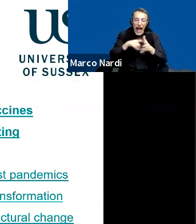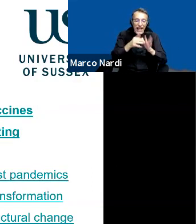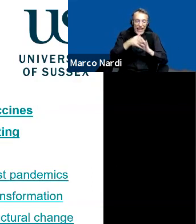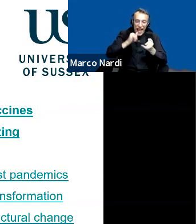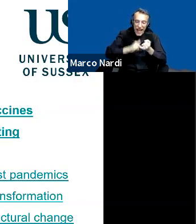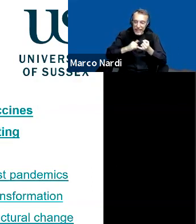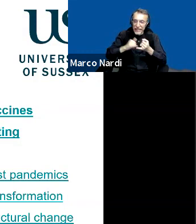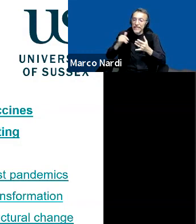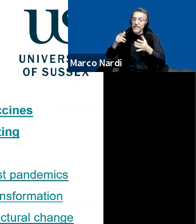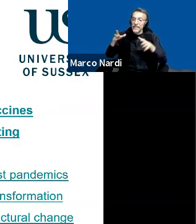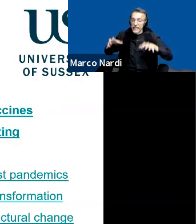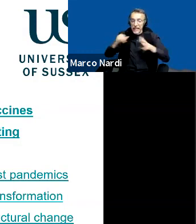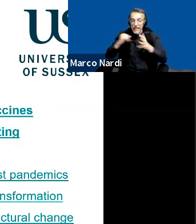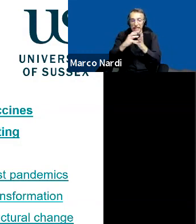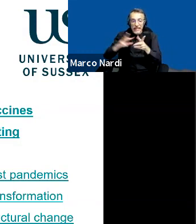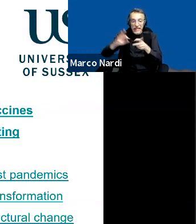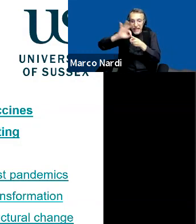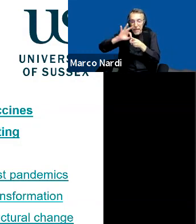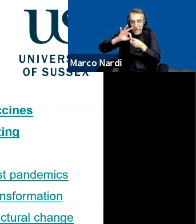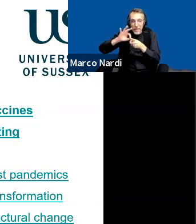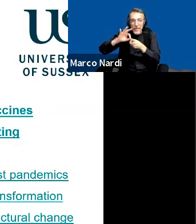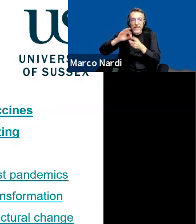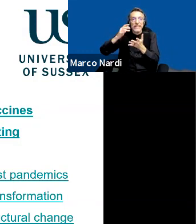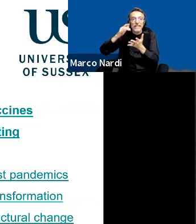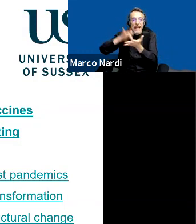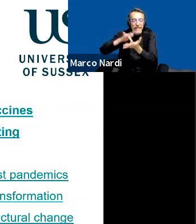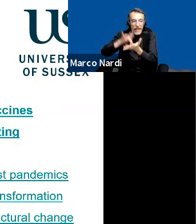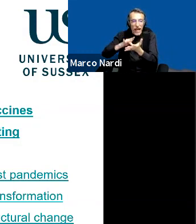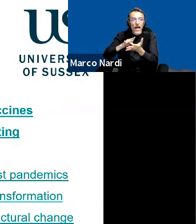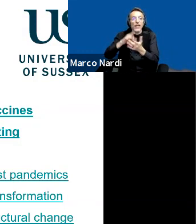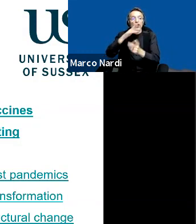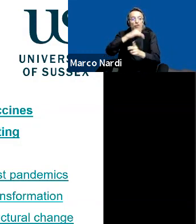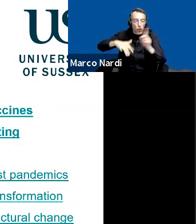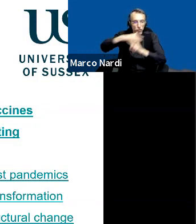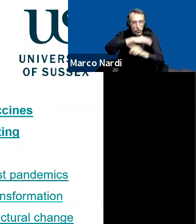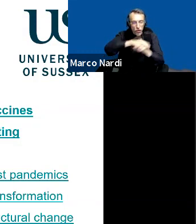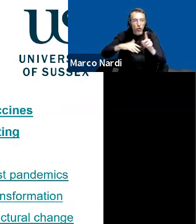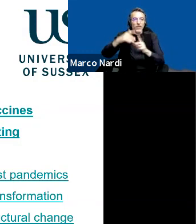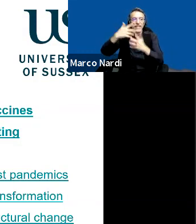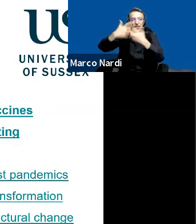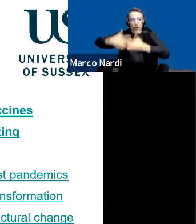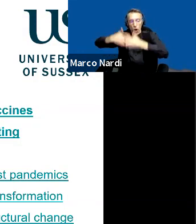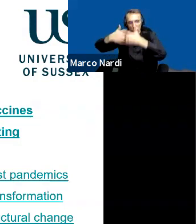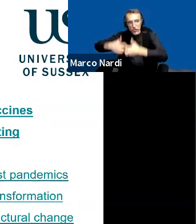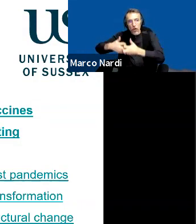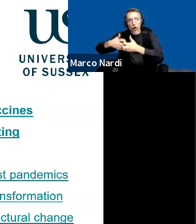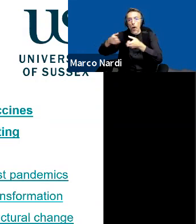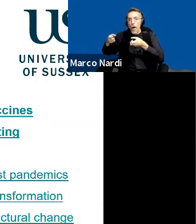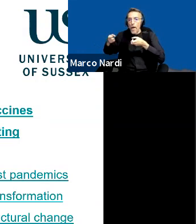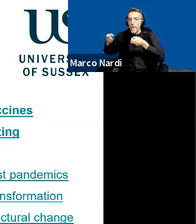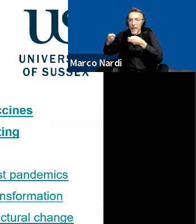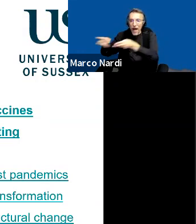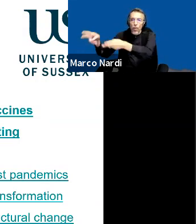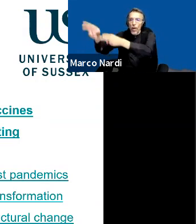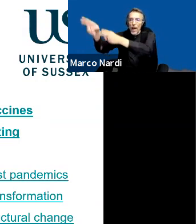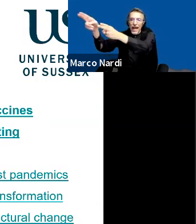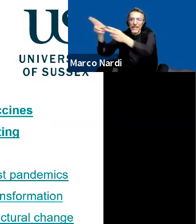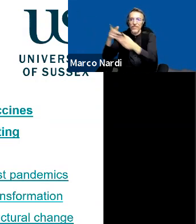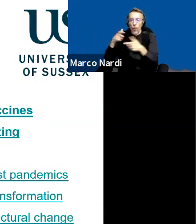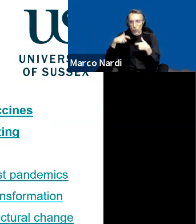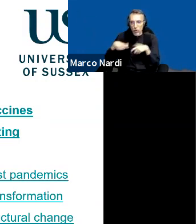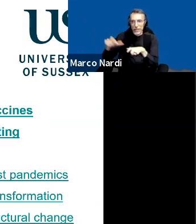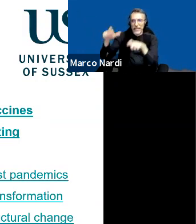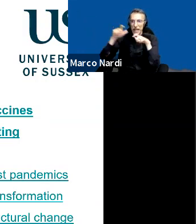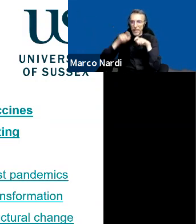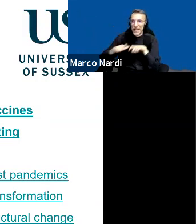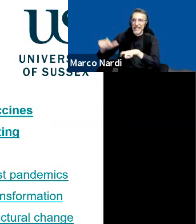STEP Centre, the Centre for Social, Technological and Environmental Pathways to Sustainability, which looks at many issues